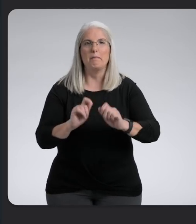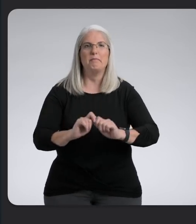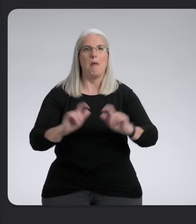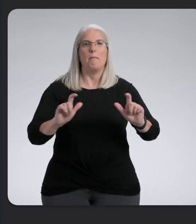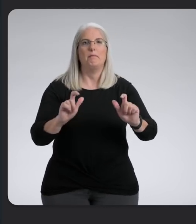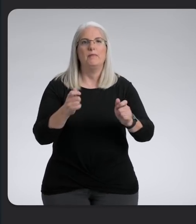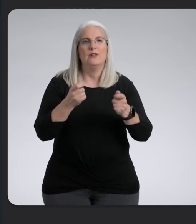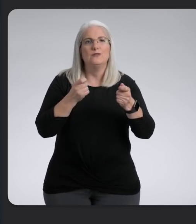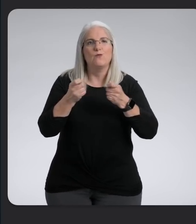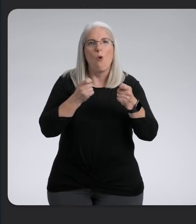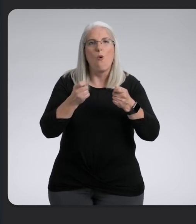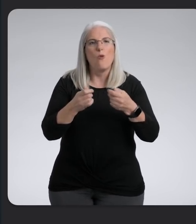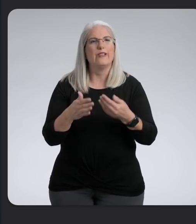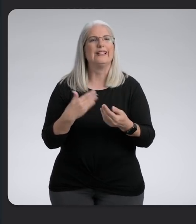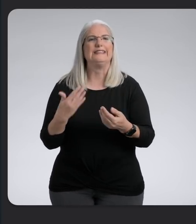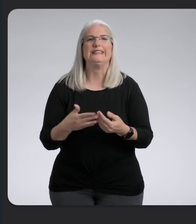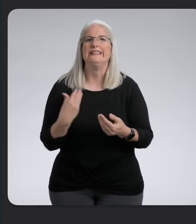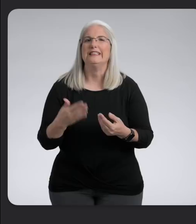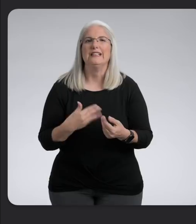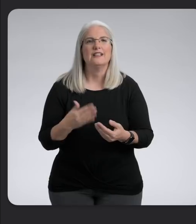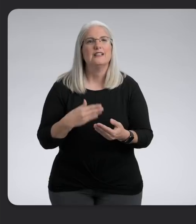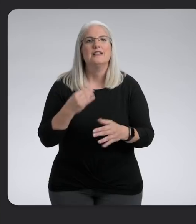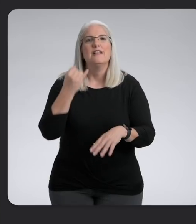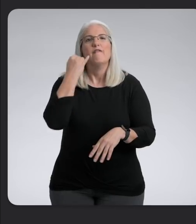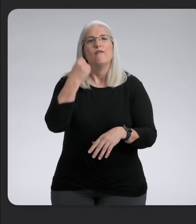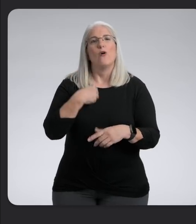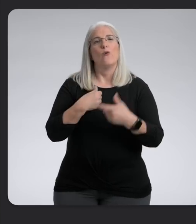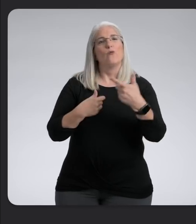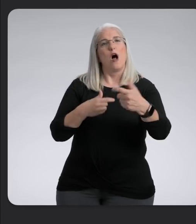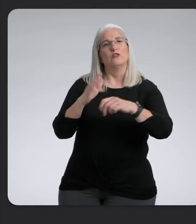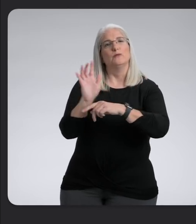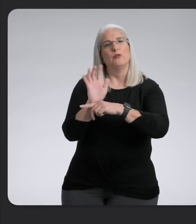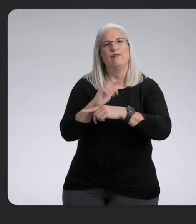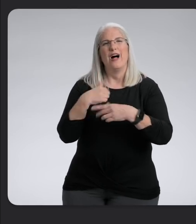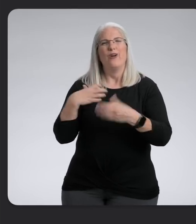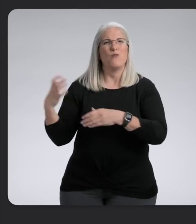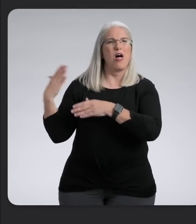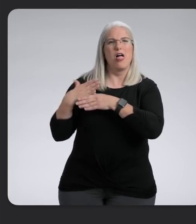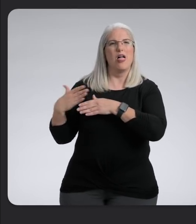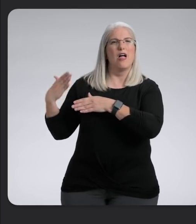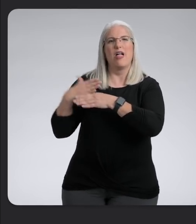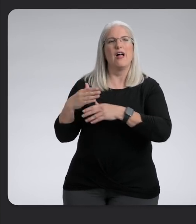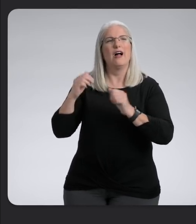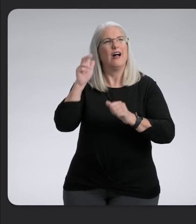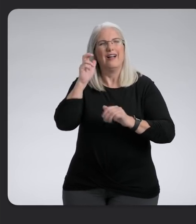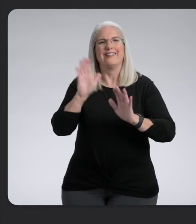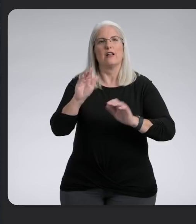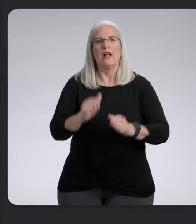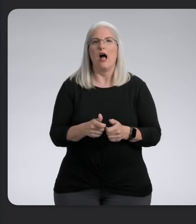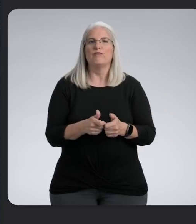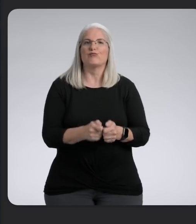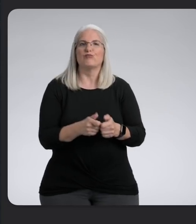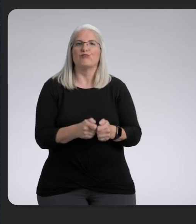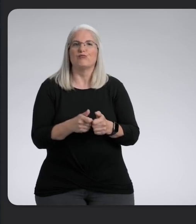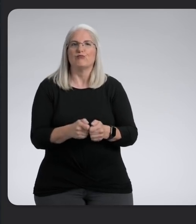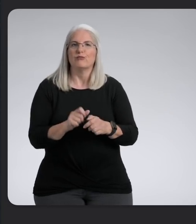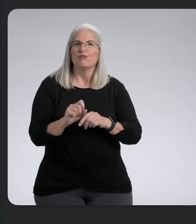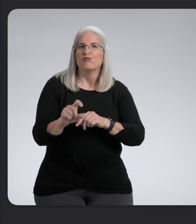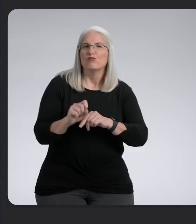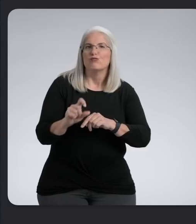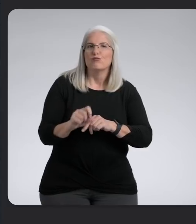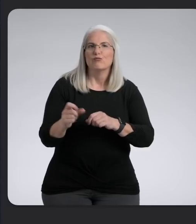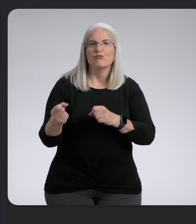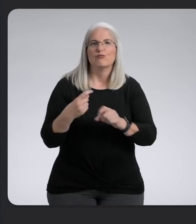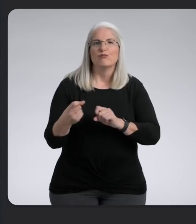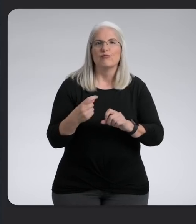stay connected with no interruptions to the video sound, you can jump into messages and keep the conversation going there. And when the moment calls